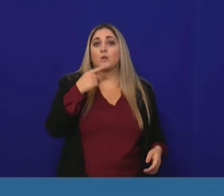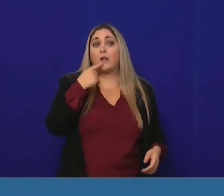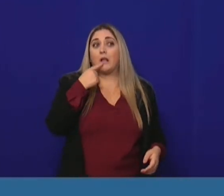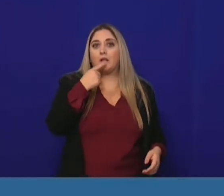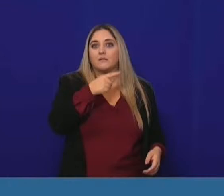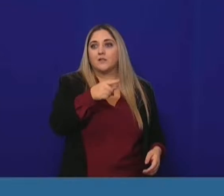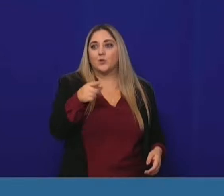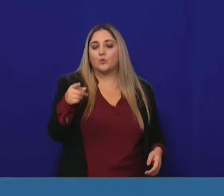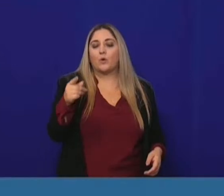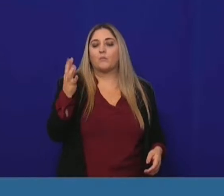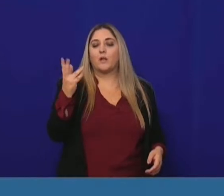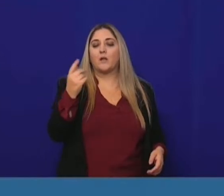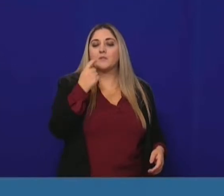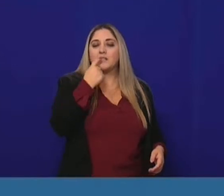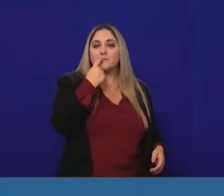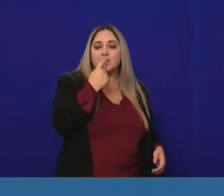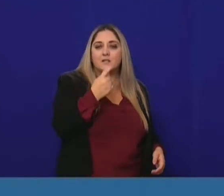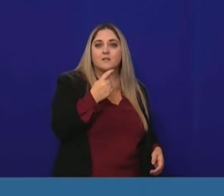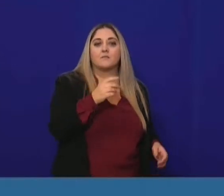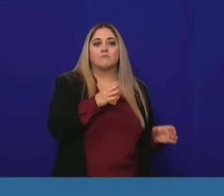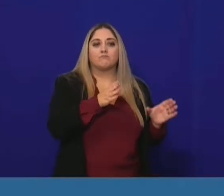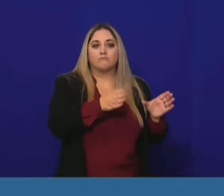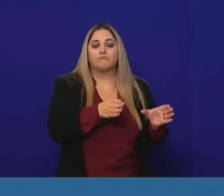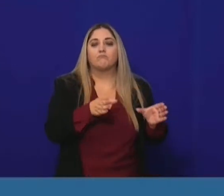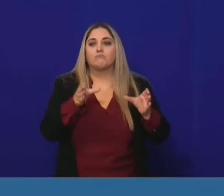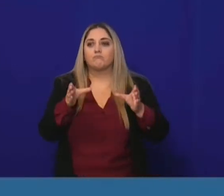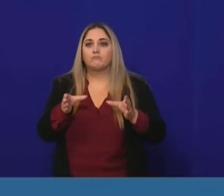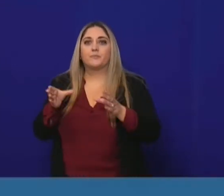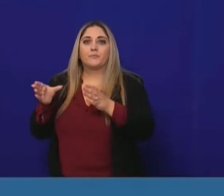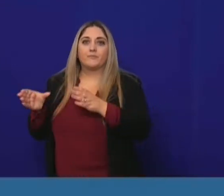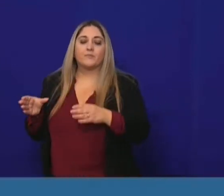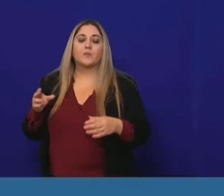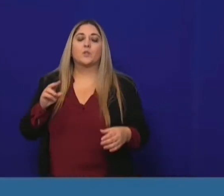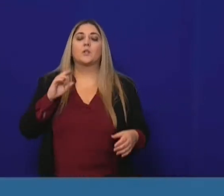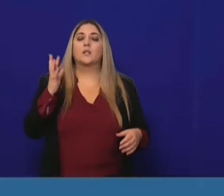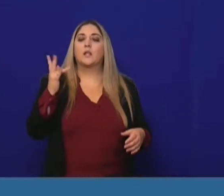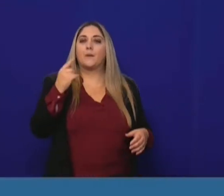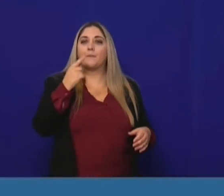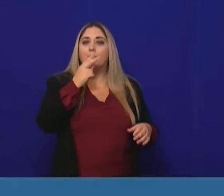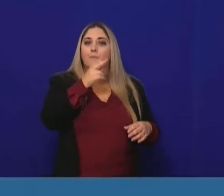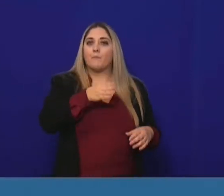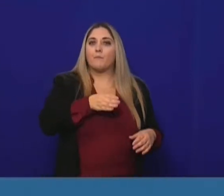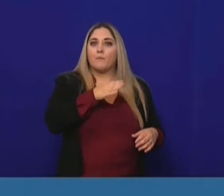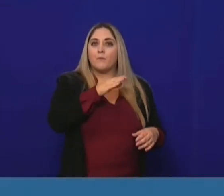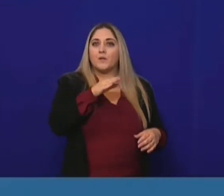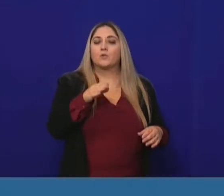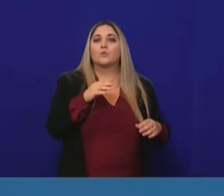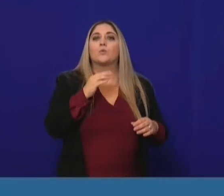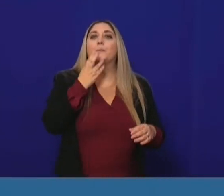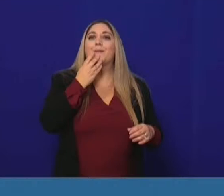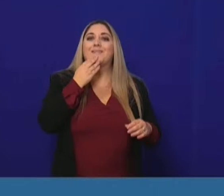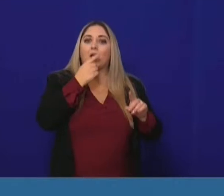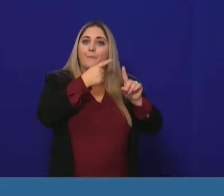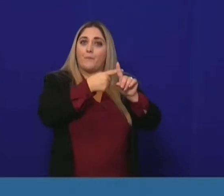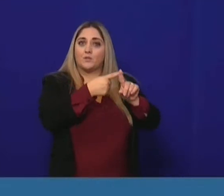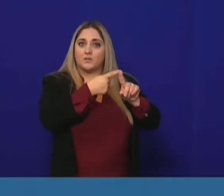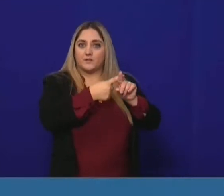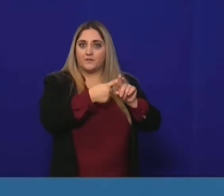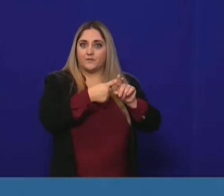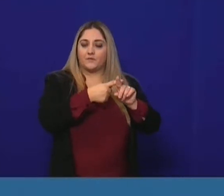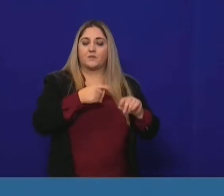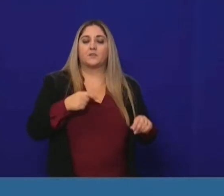dwar l-etajiet tal-persuni u anka il-persuni meta kienu pożittivi biex ikollna indikazzjoni wkoll ta' dawn